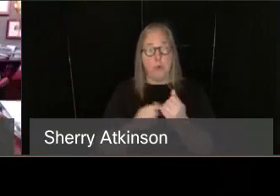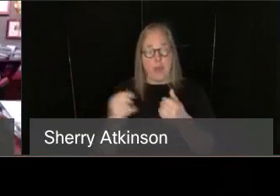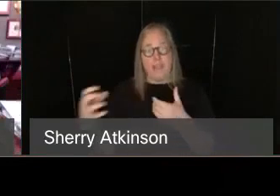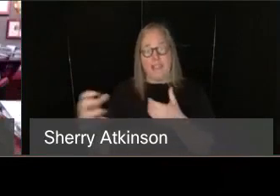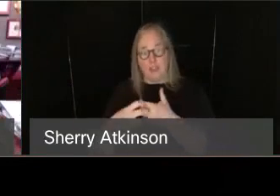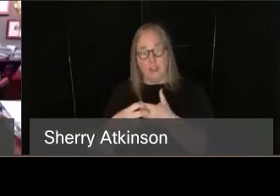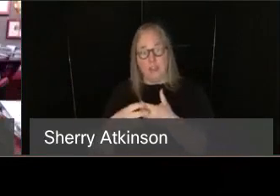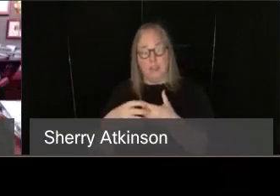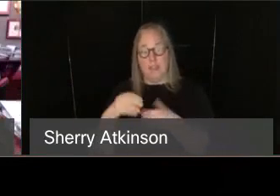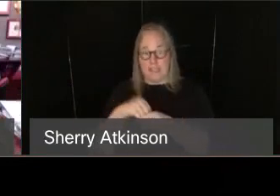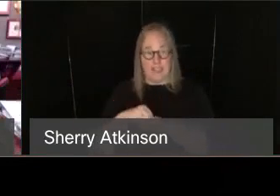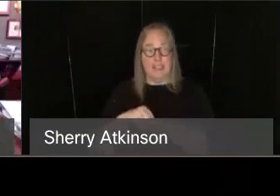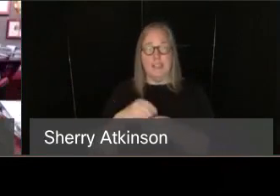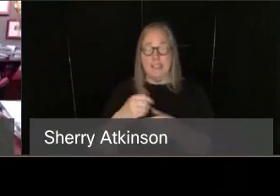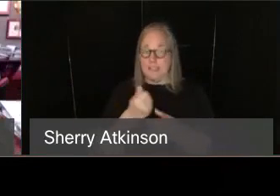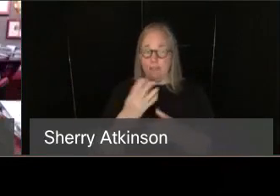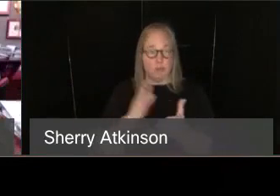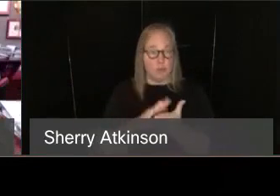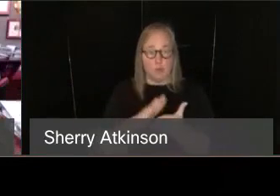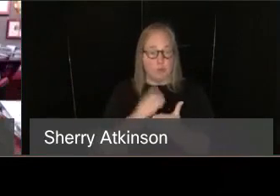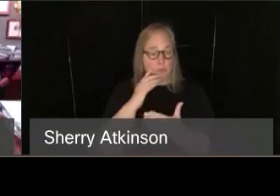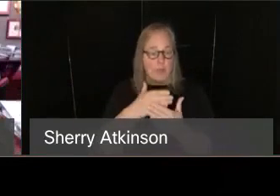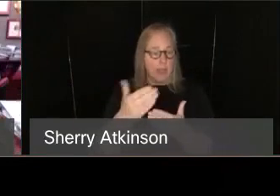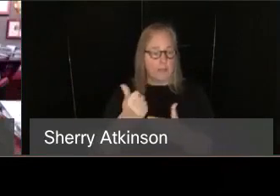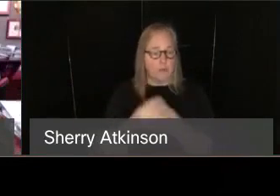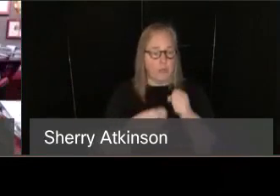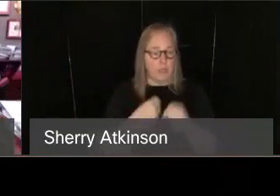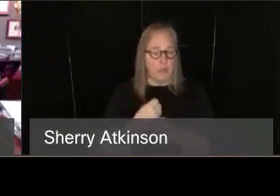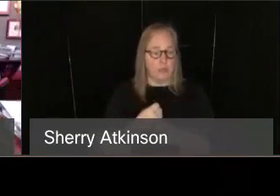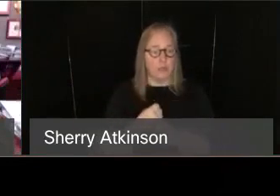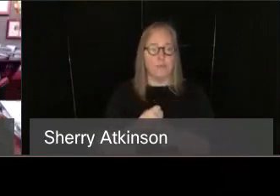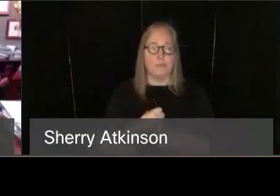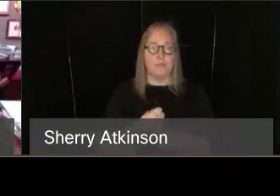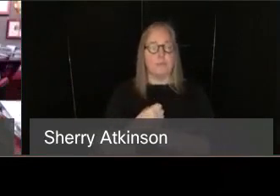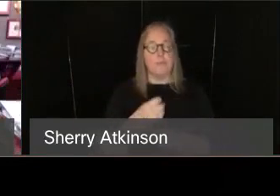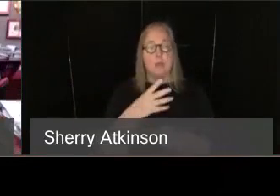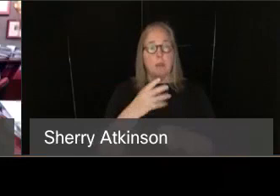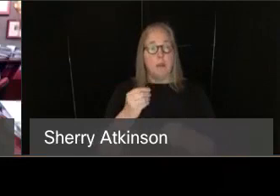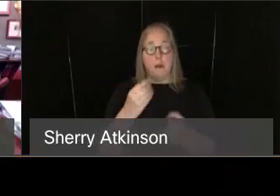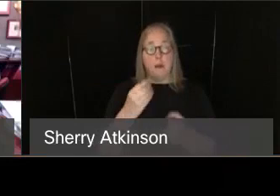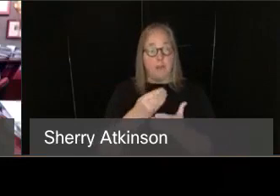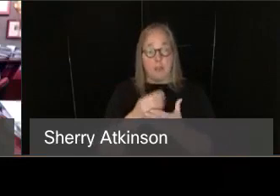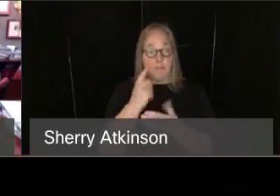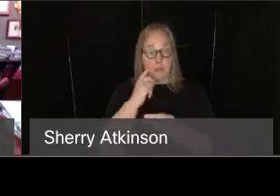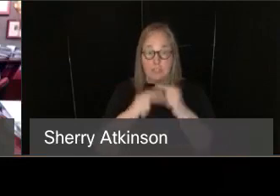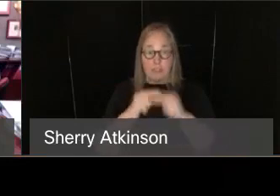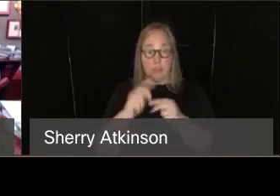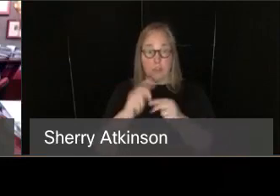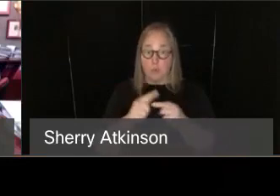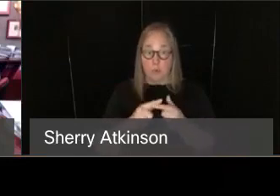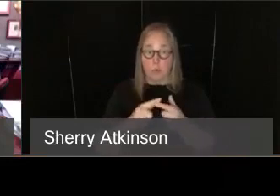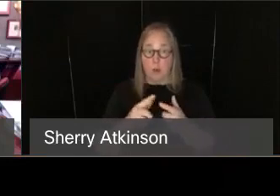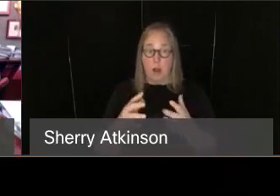years. Funding for facilities to accommodate the new growth will be a great challenge.